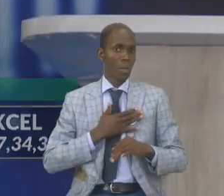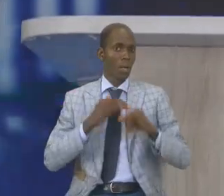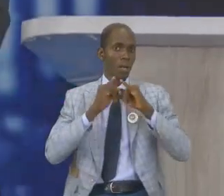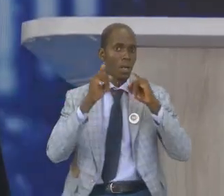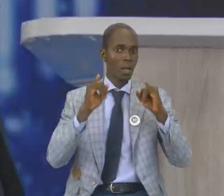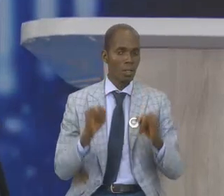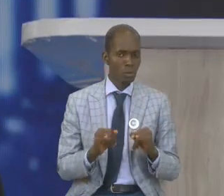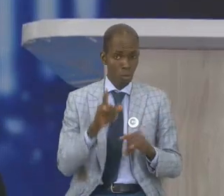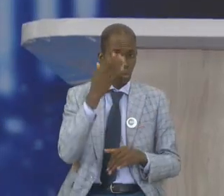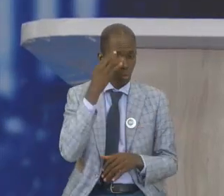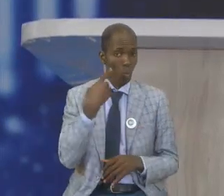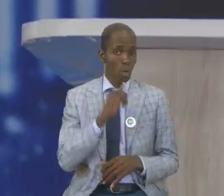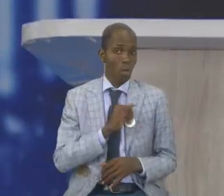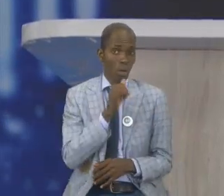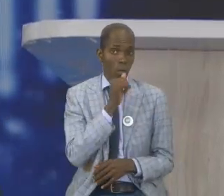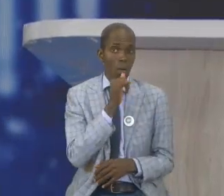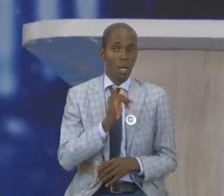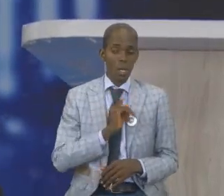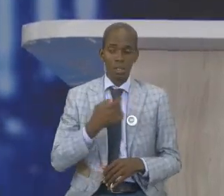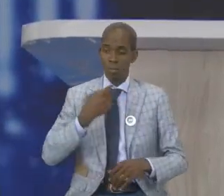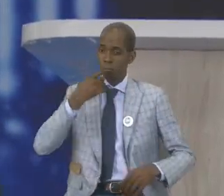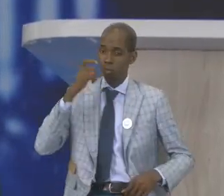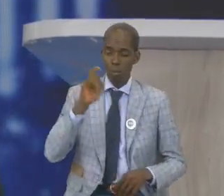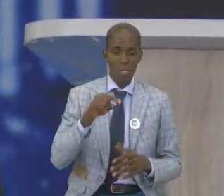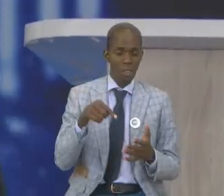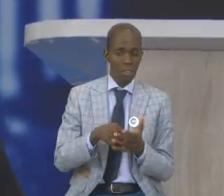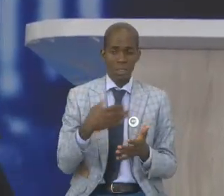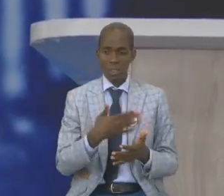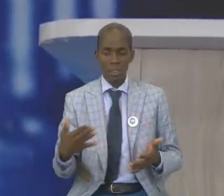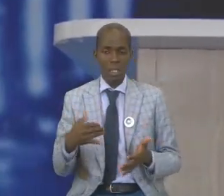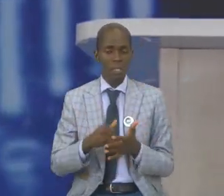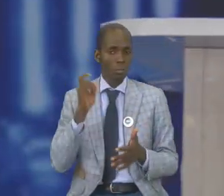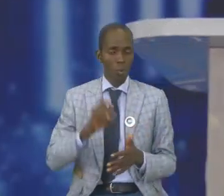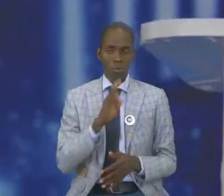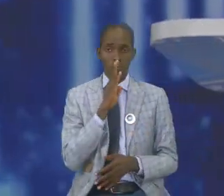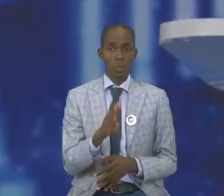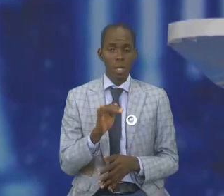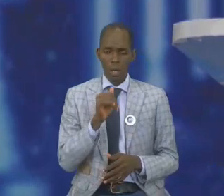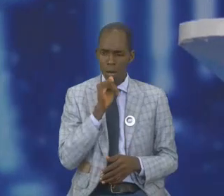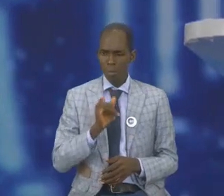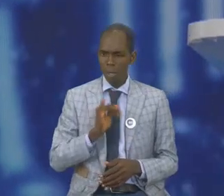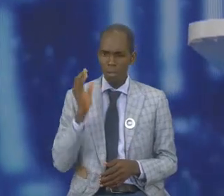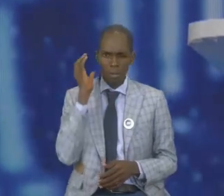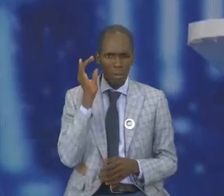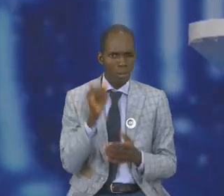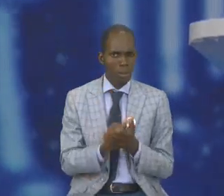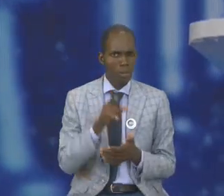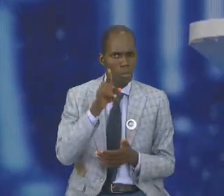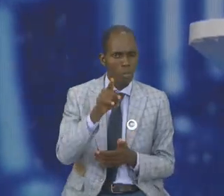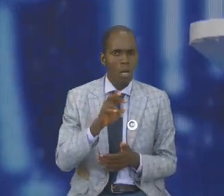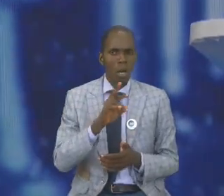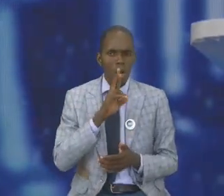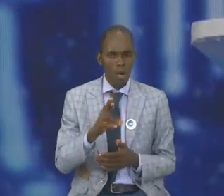I am, and I set my mind this way. Am I hearing you are setting your worship,